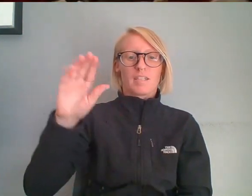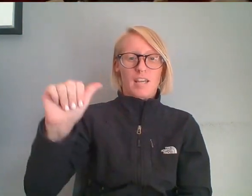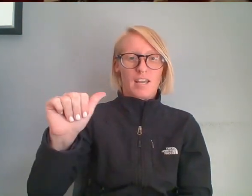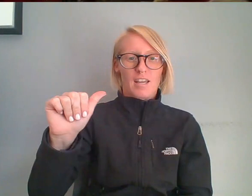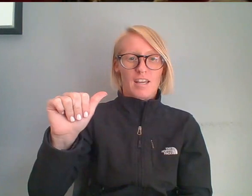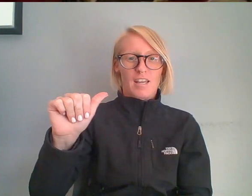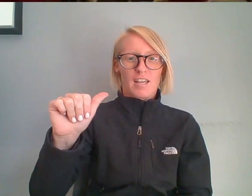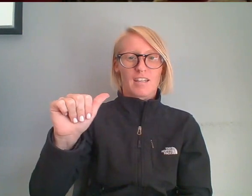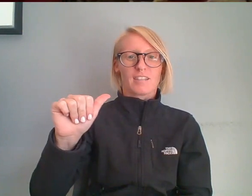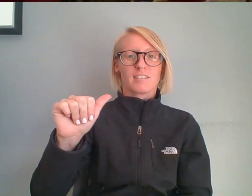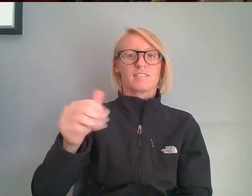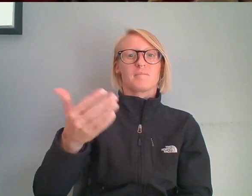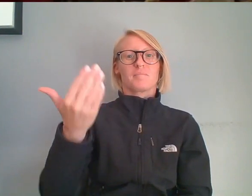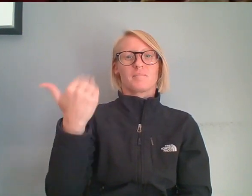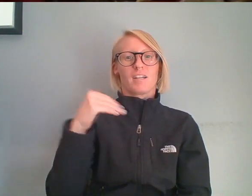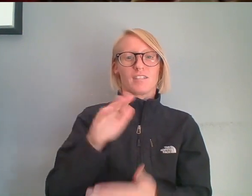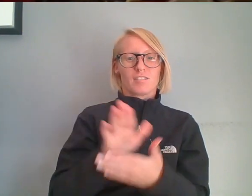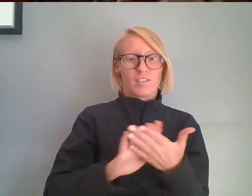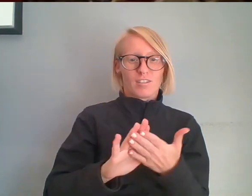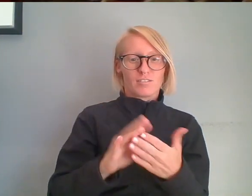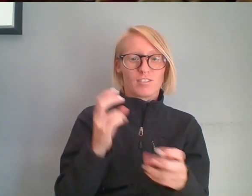hard.